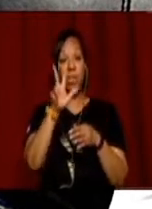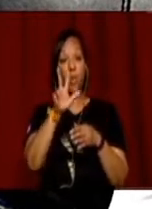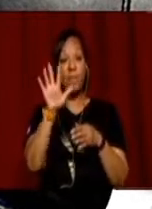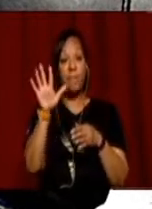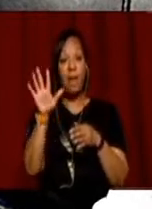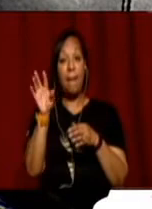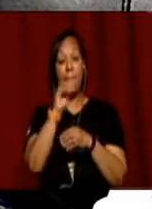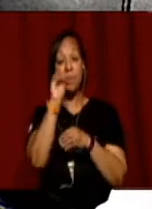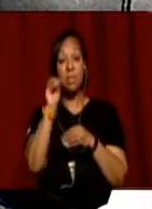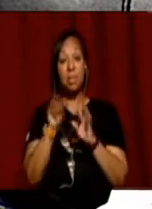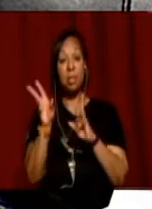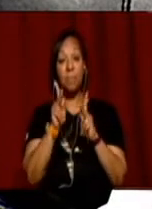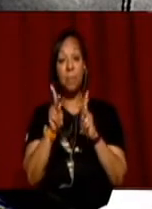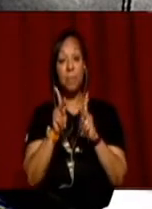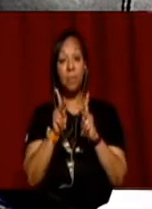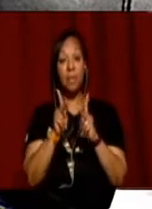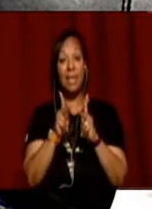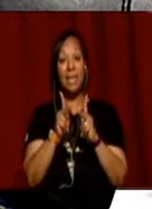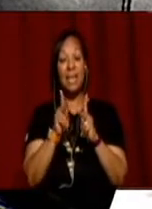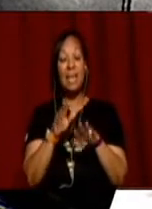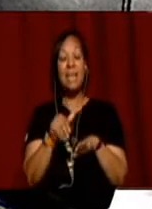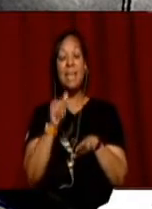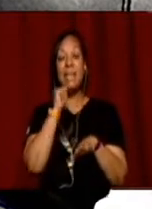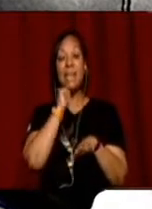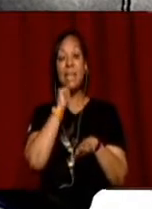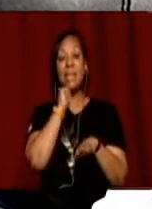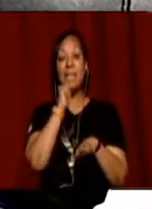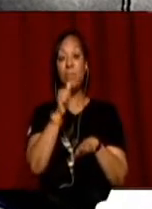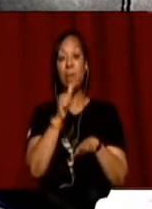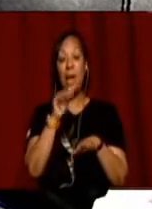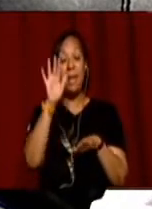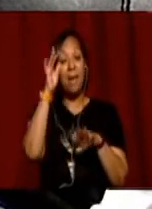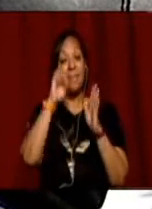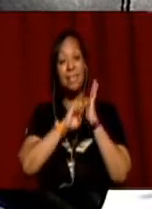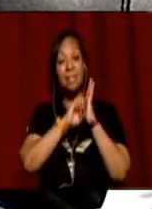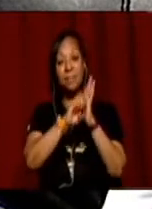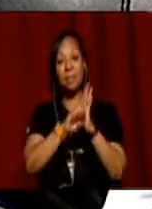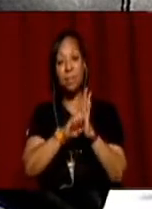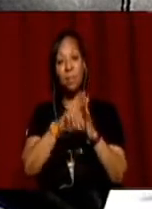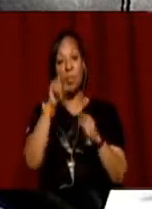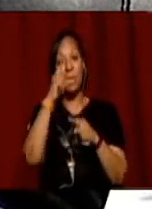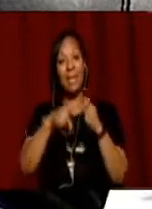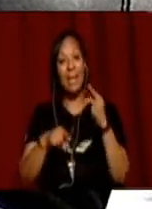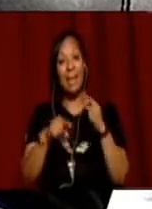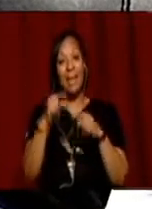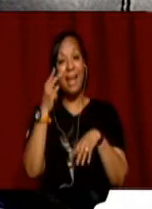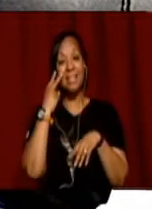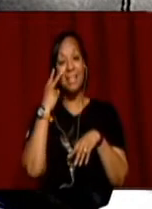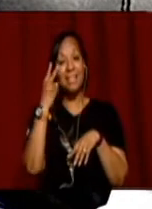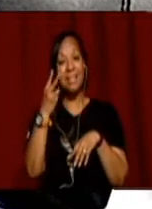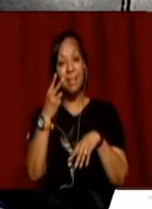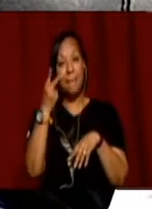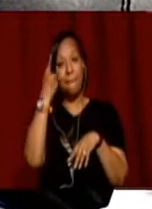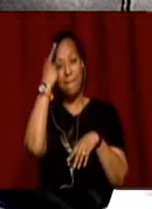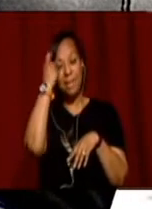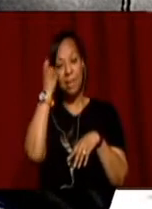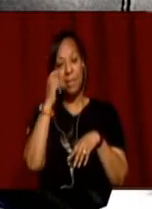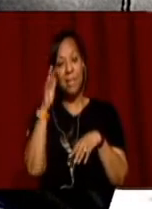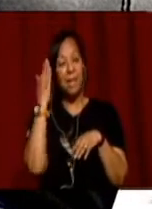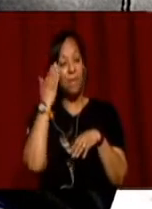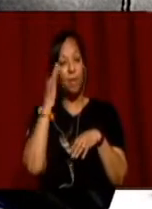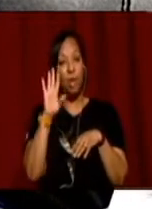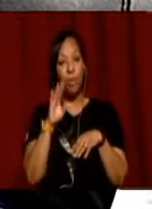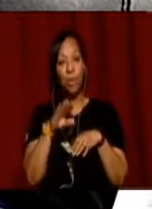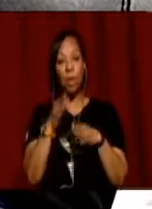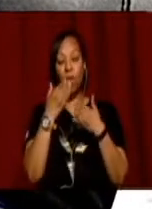35% of people who's an asymptomatic carrier. We can't identify them because typically they have no